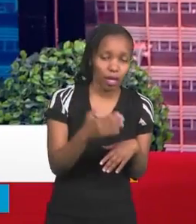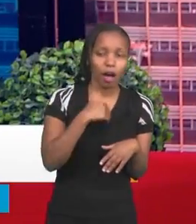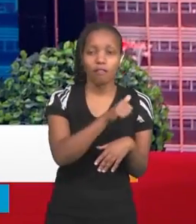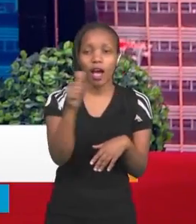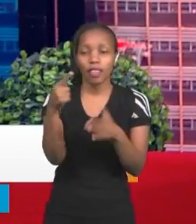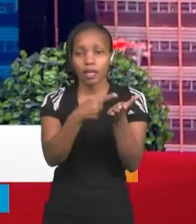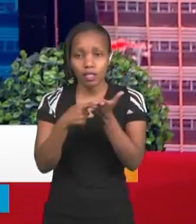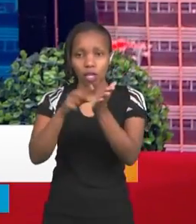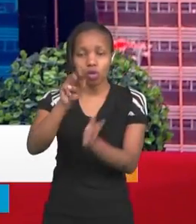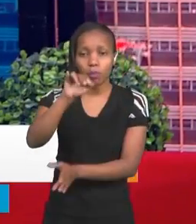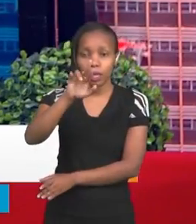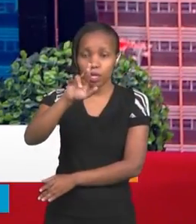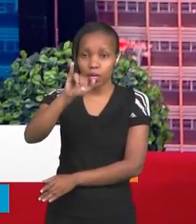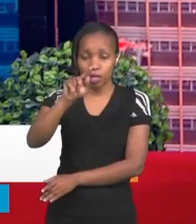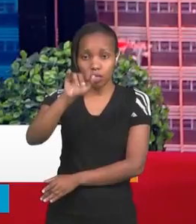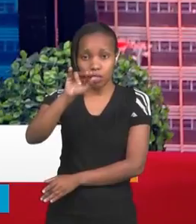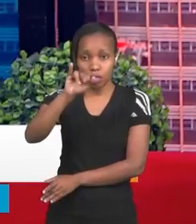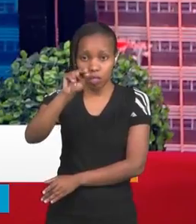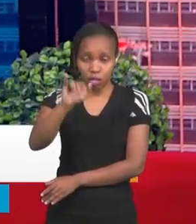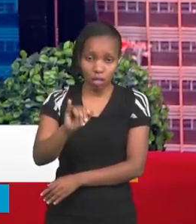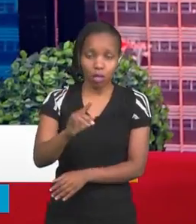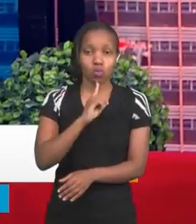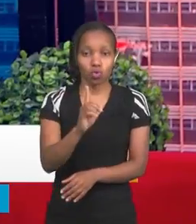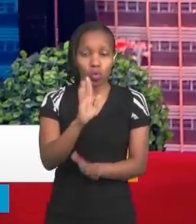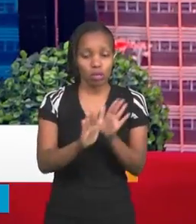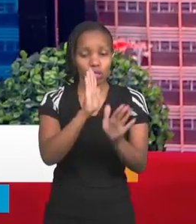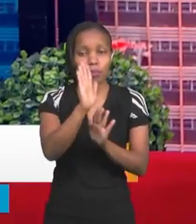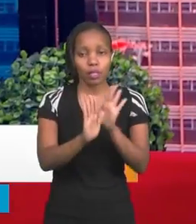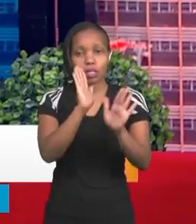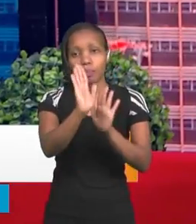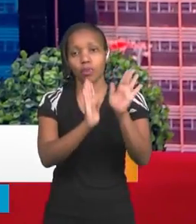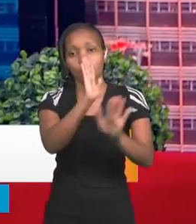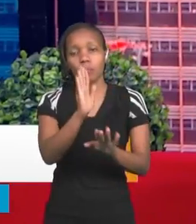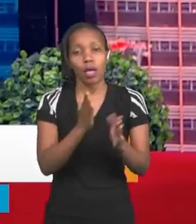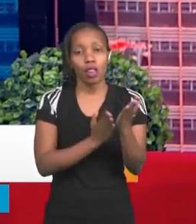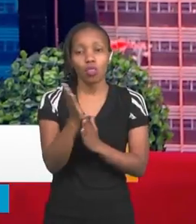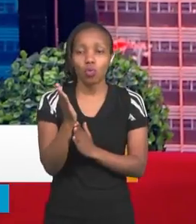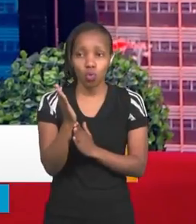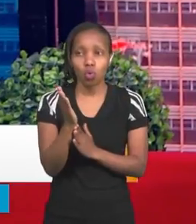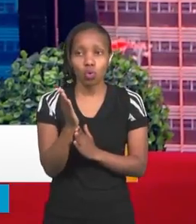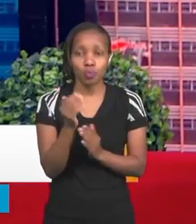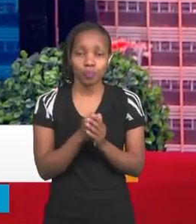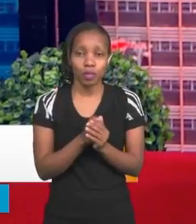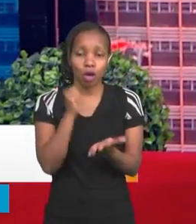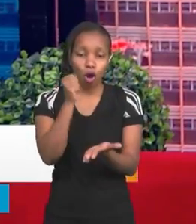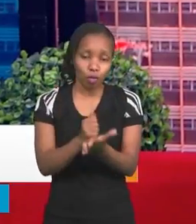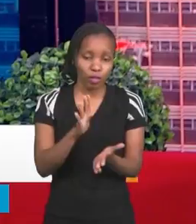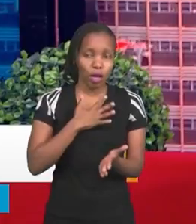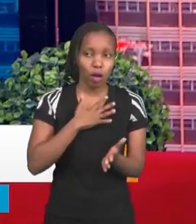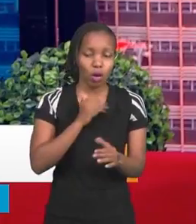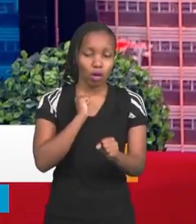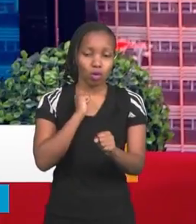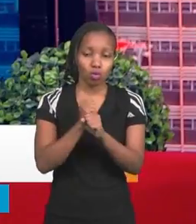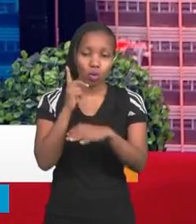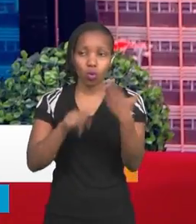discussion. So we'll be looking at doing it step by step. But through our branches, we are doing the